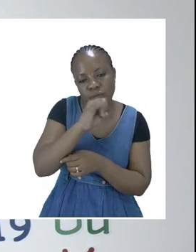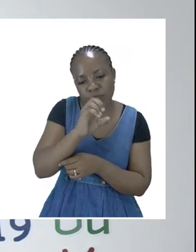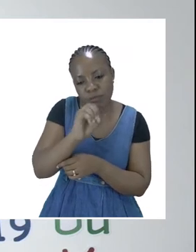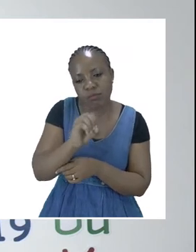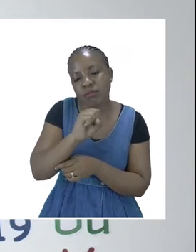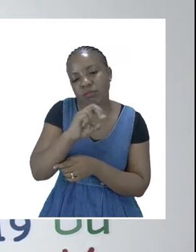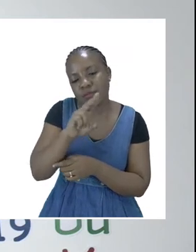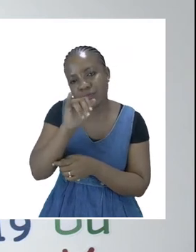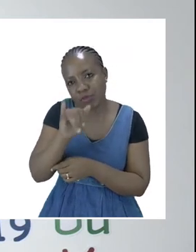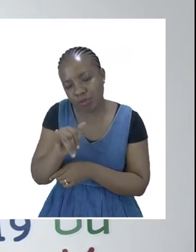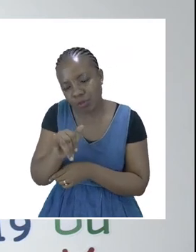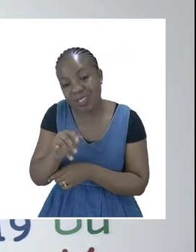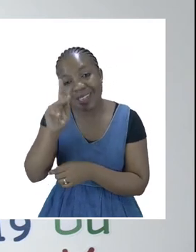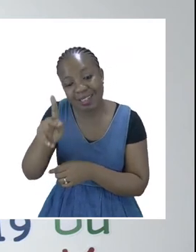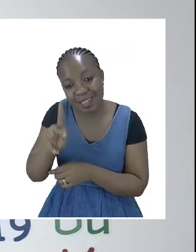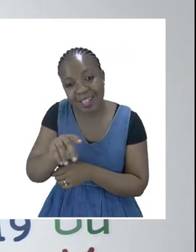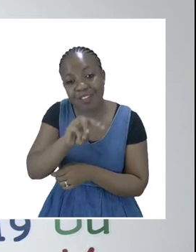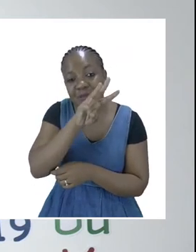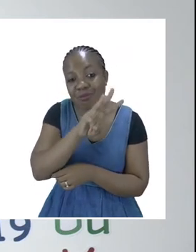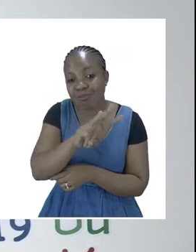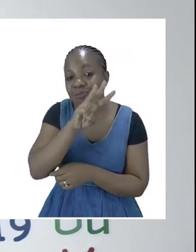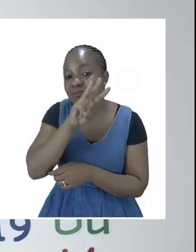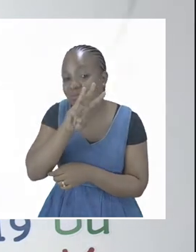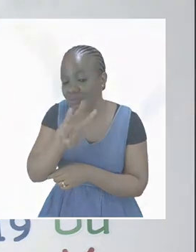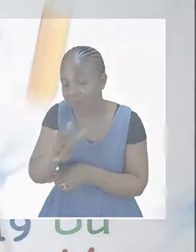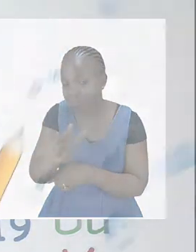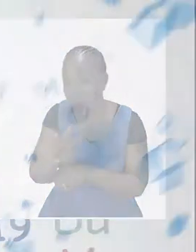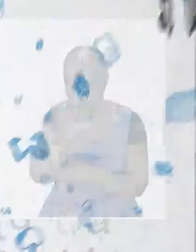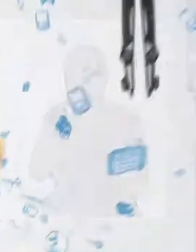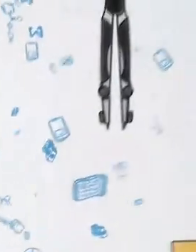our website, Zoshi Online.